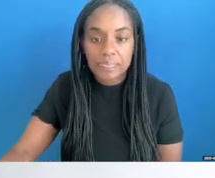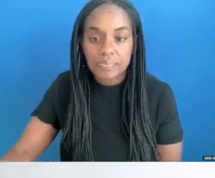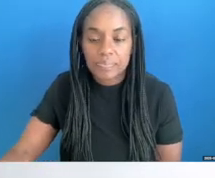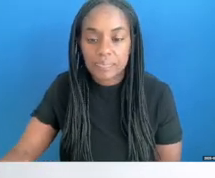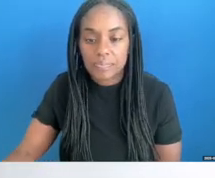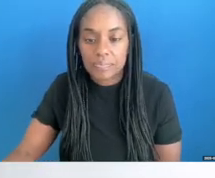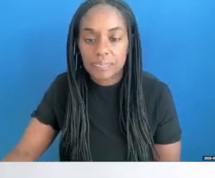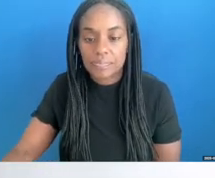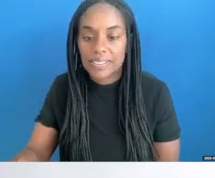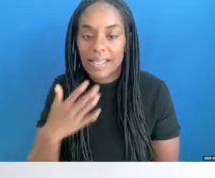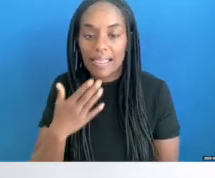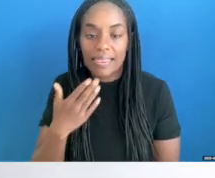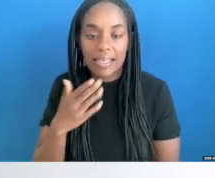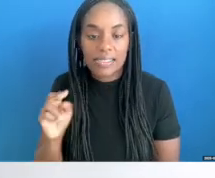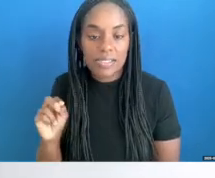Nicole.